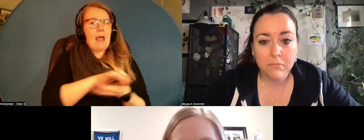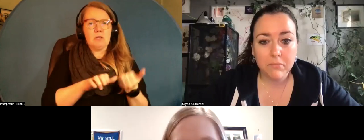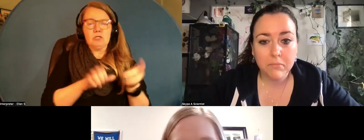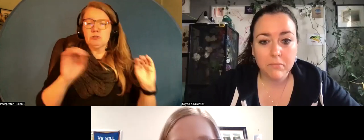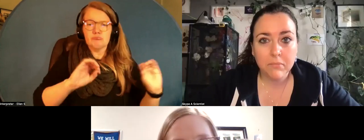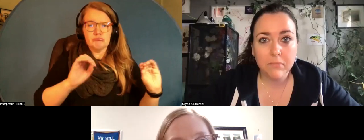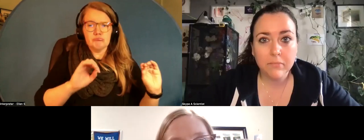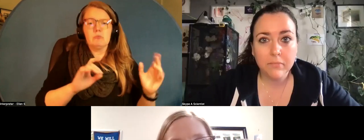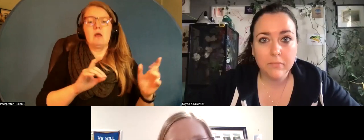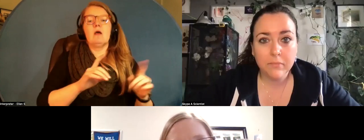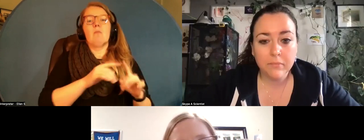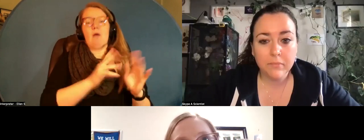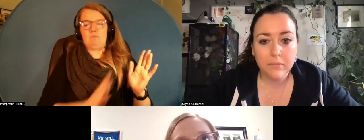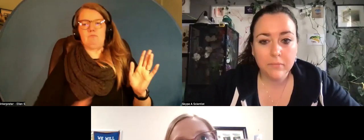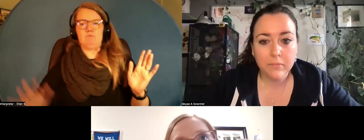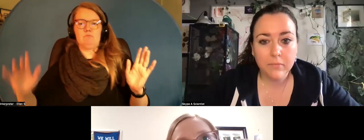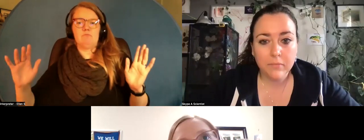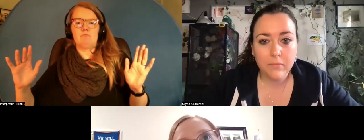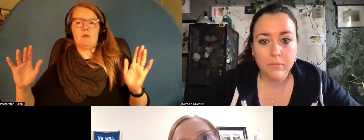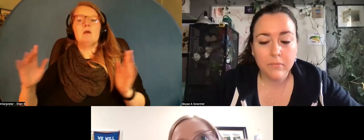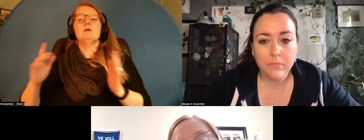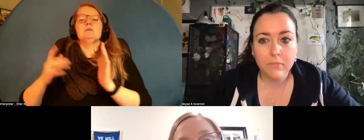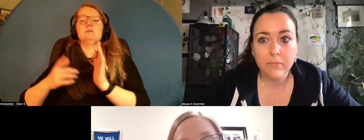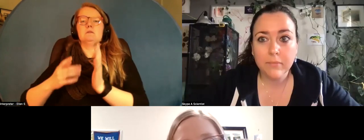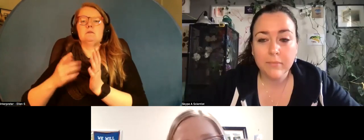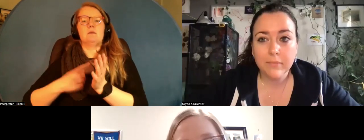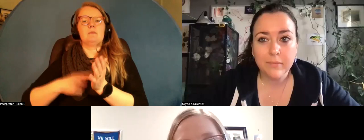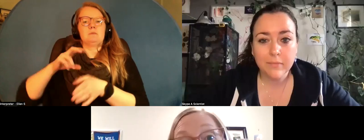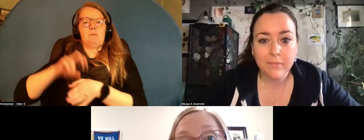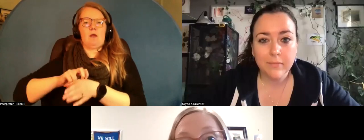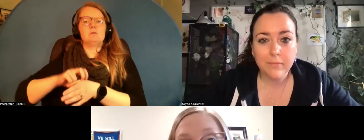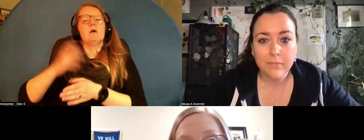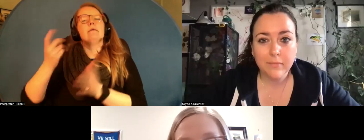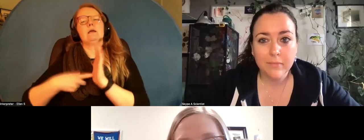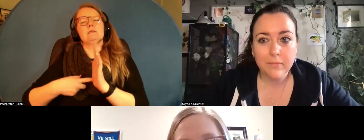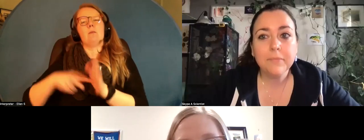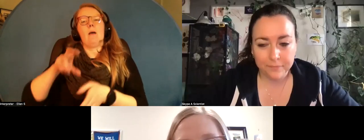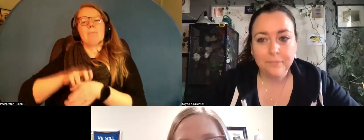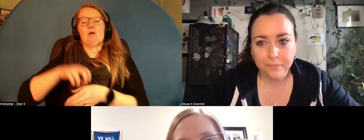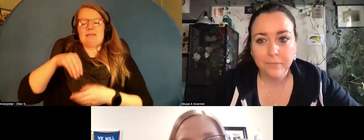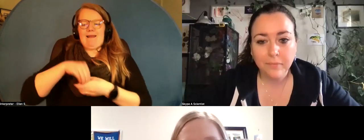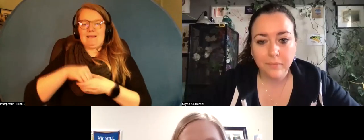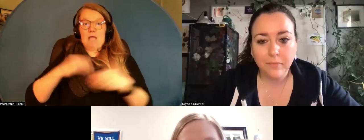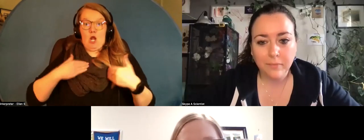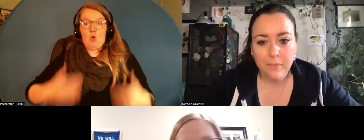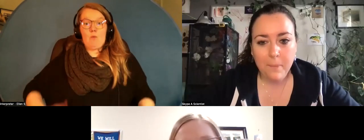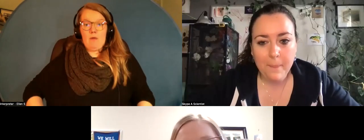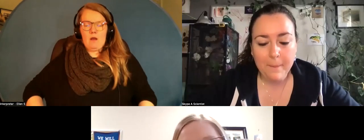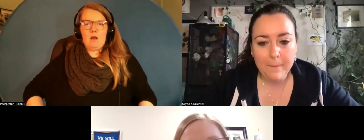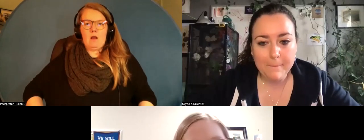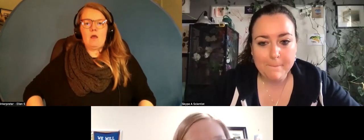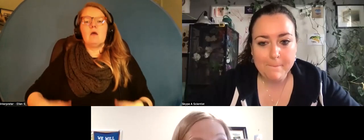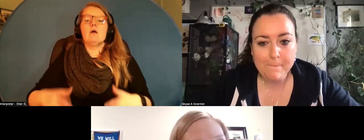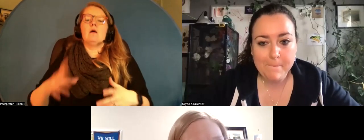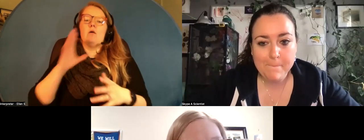the ones that parasitize humans, we have good documentation of what kind of harm they do cause their host. So those do fall